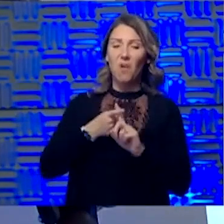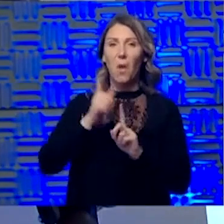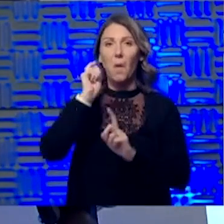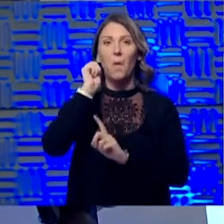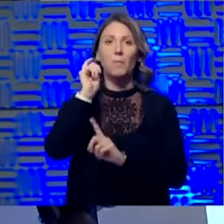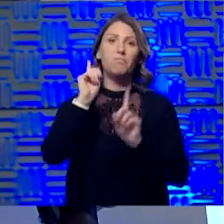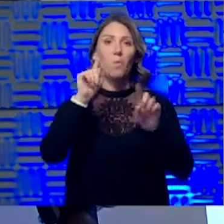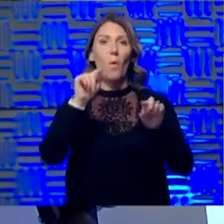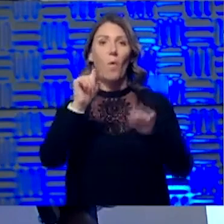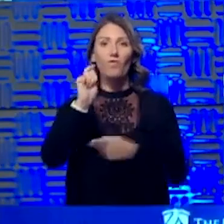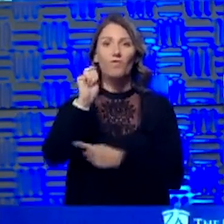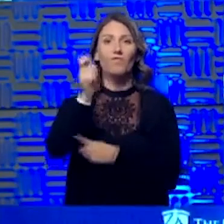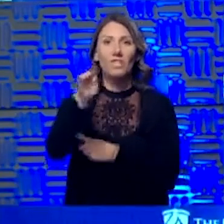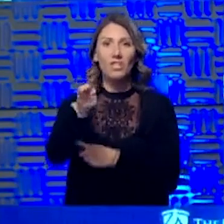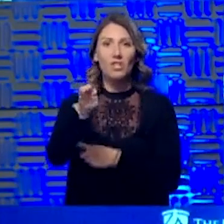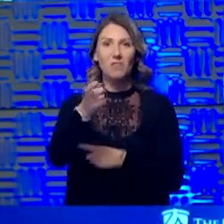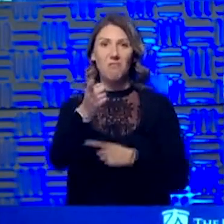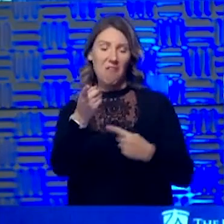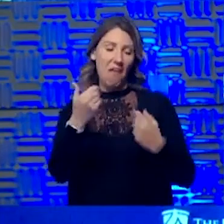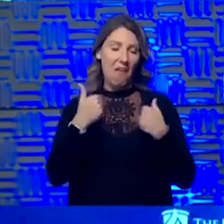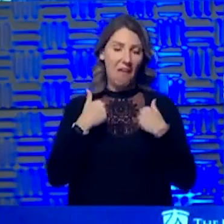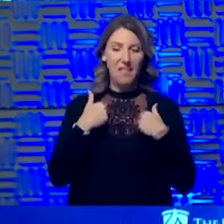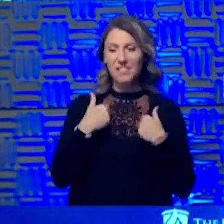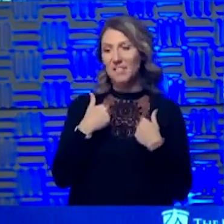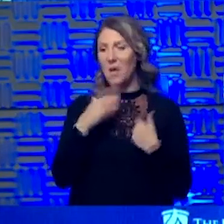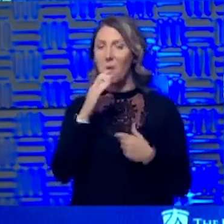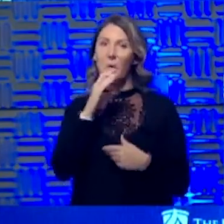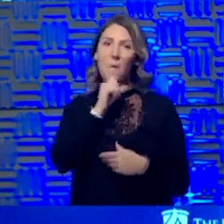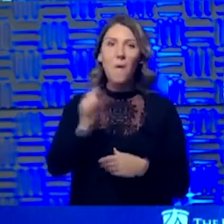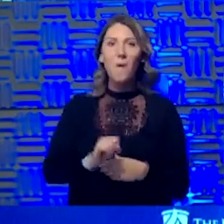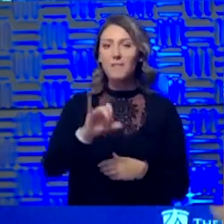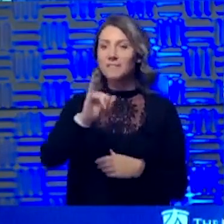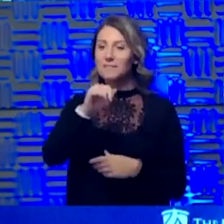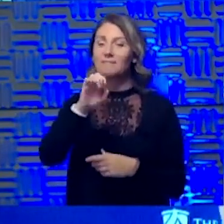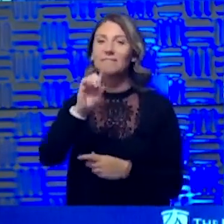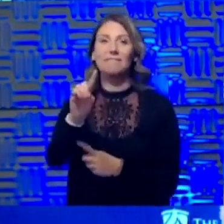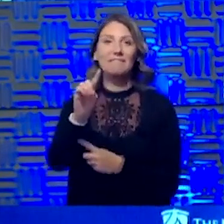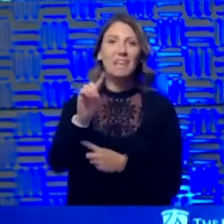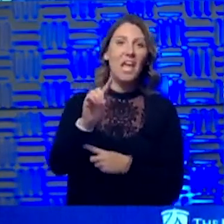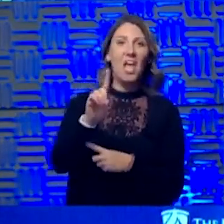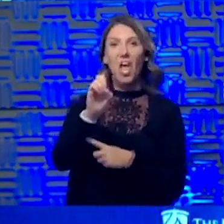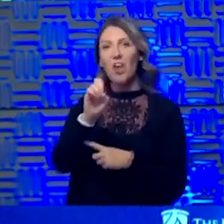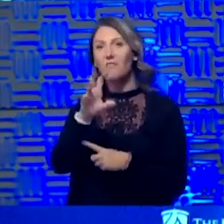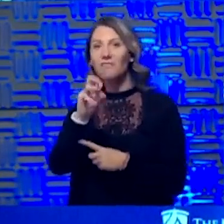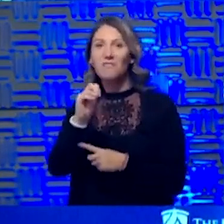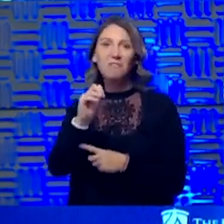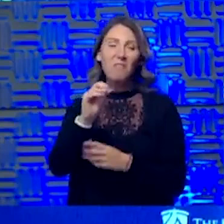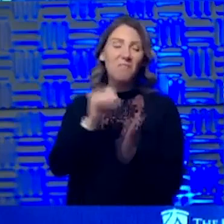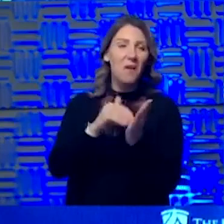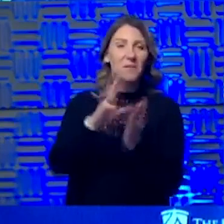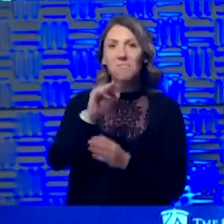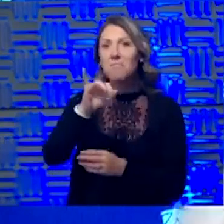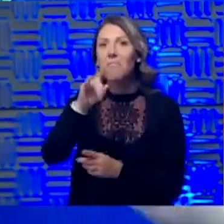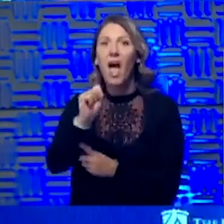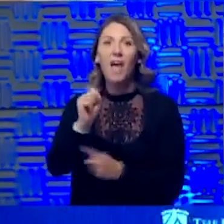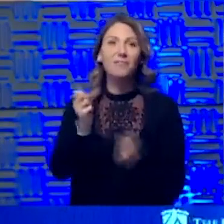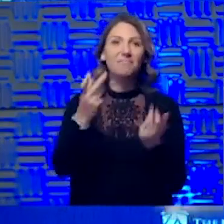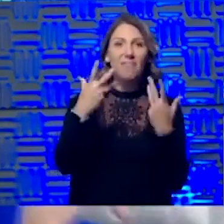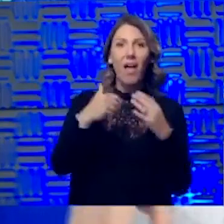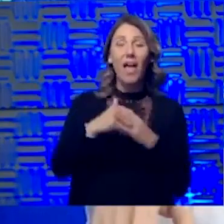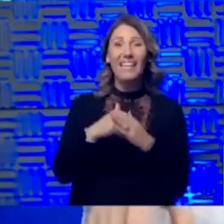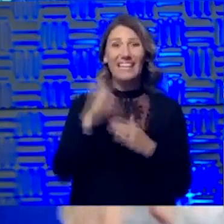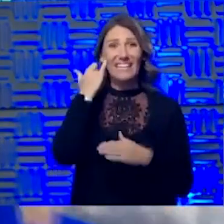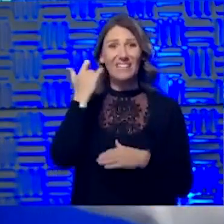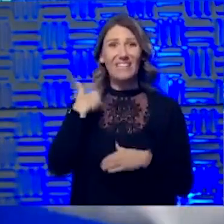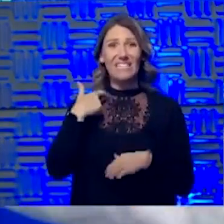It's got like 250,000 miles on it, and it's 17 years old. So it leaks a lot of air no matter what you want to do. If he sits in the far